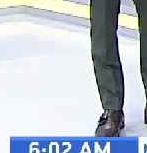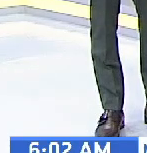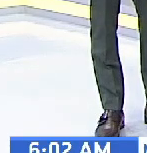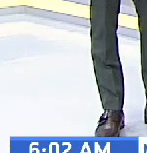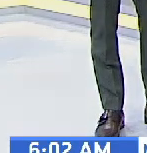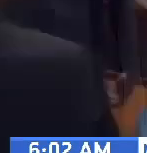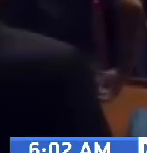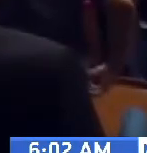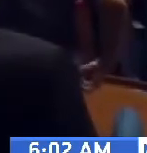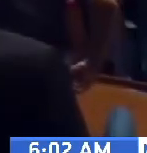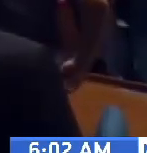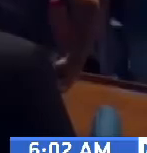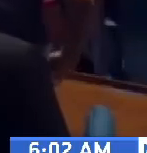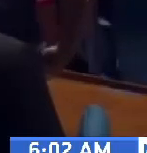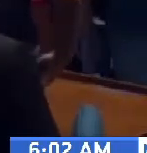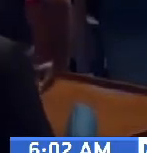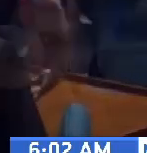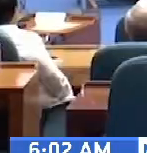Gonzales.